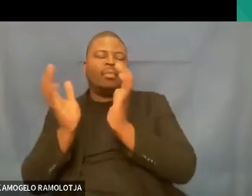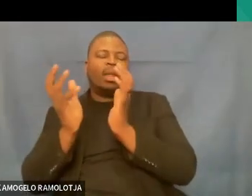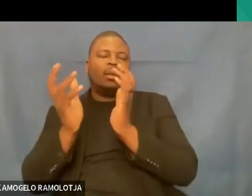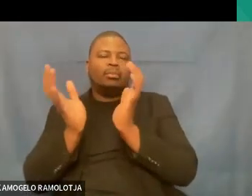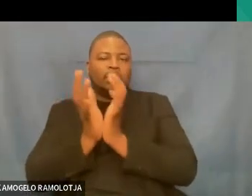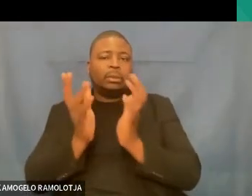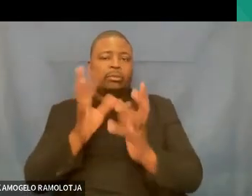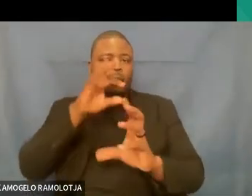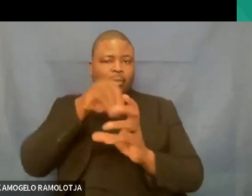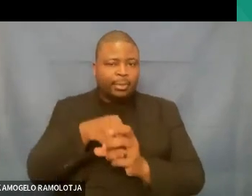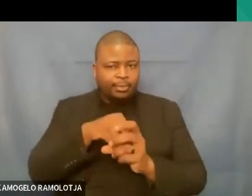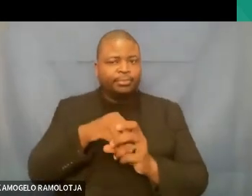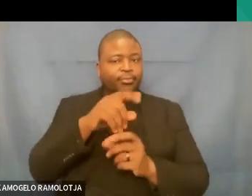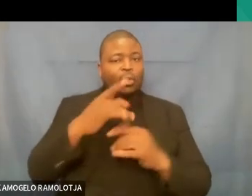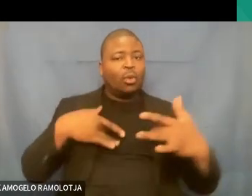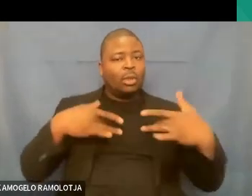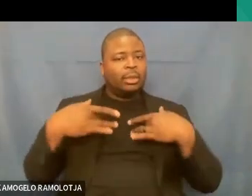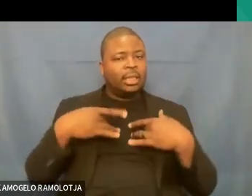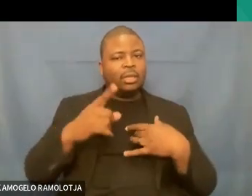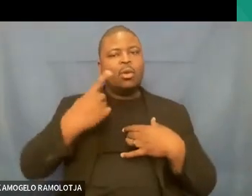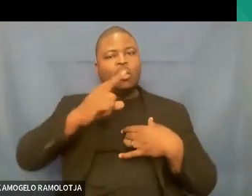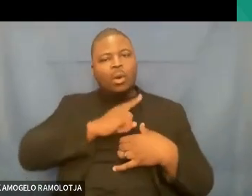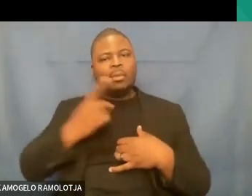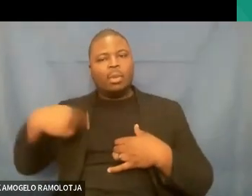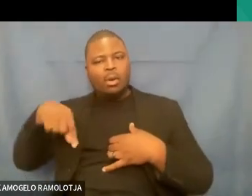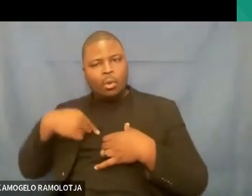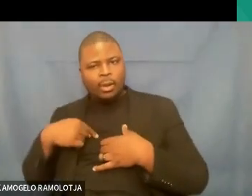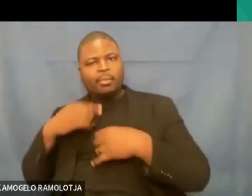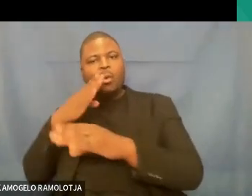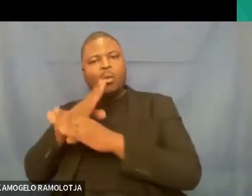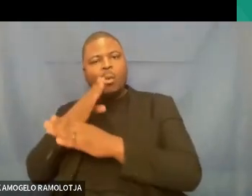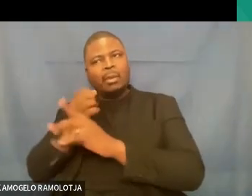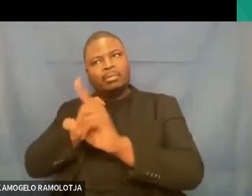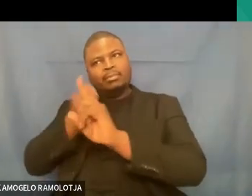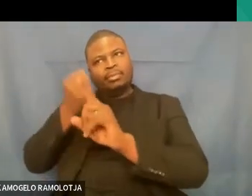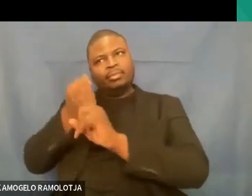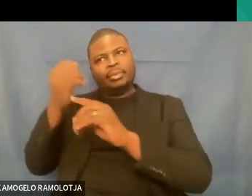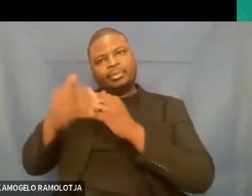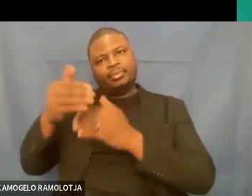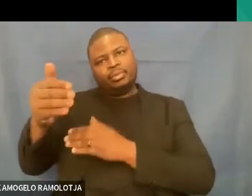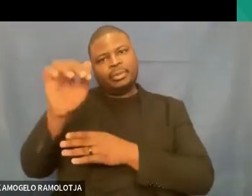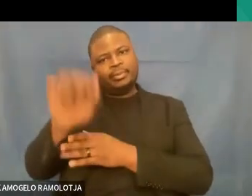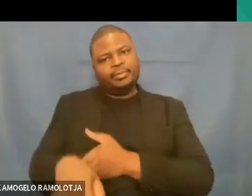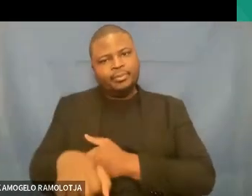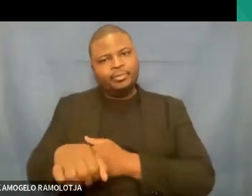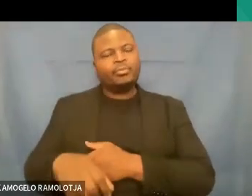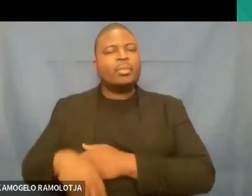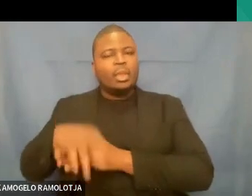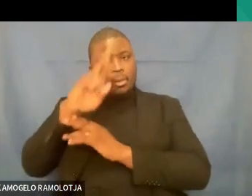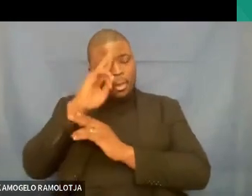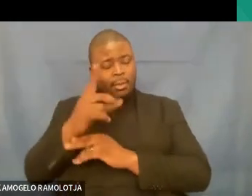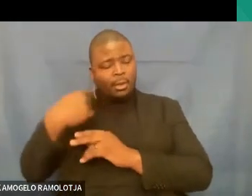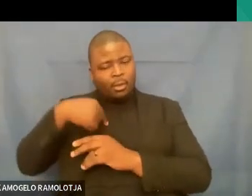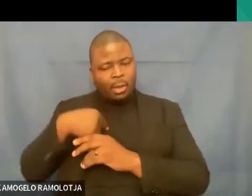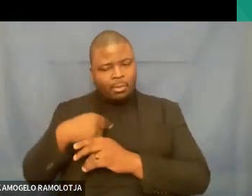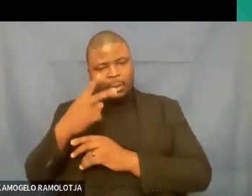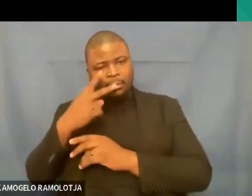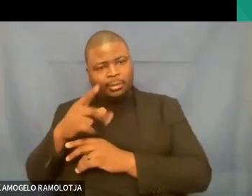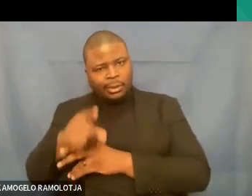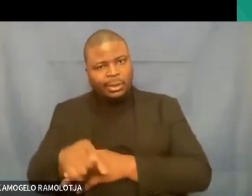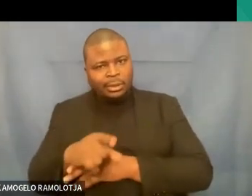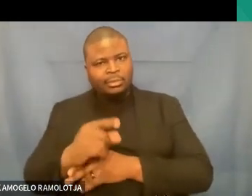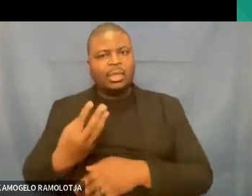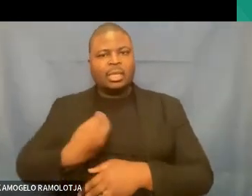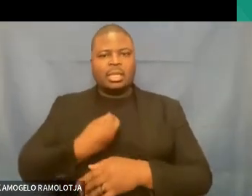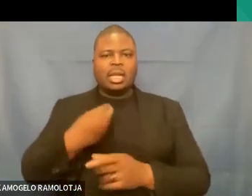When we look at structural challenges, we see that young key populations exist within systems that were